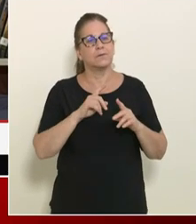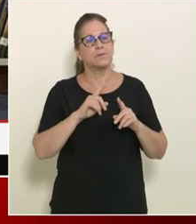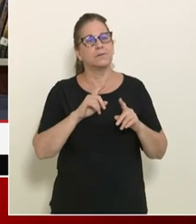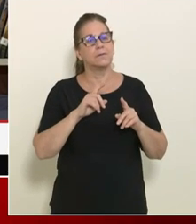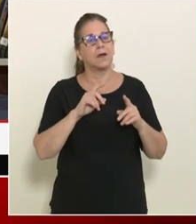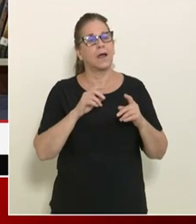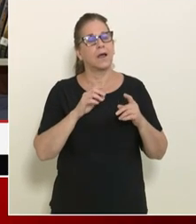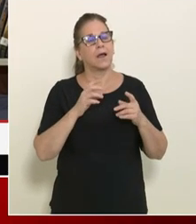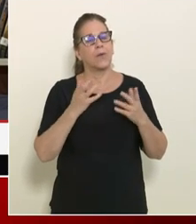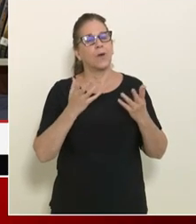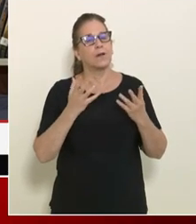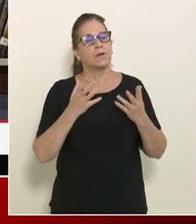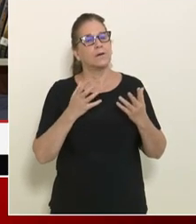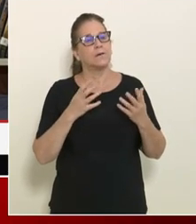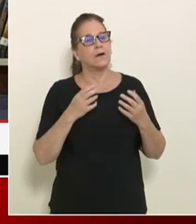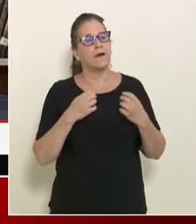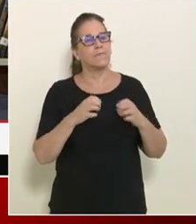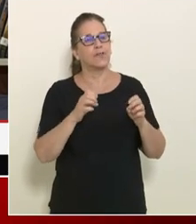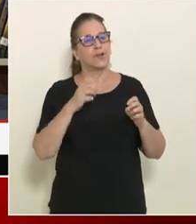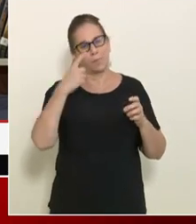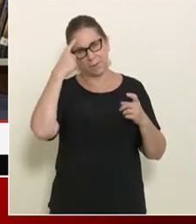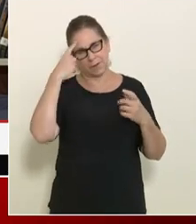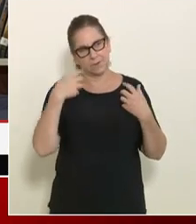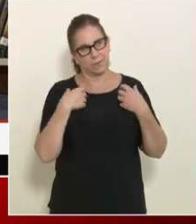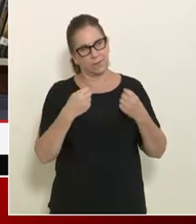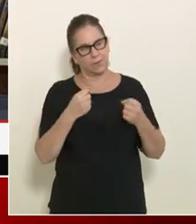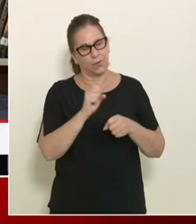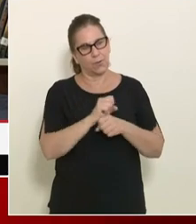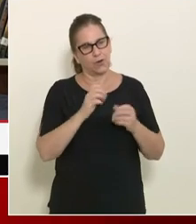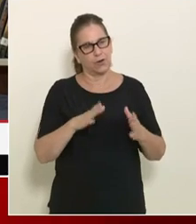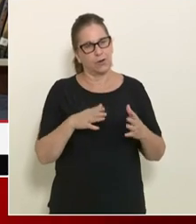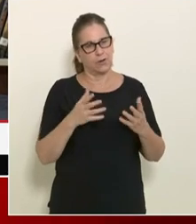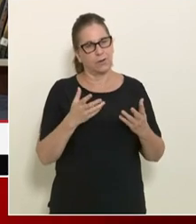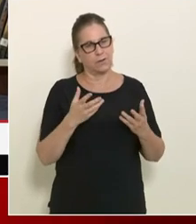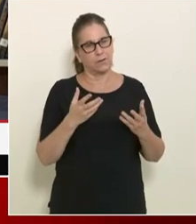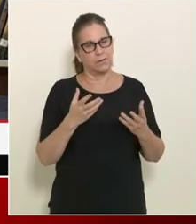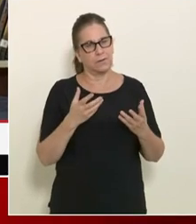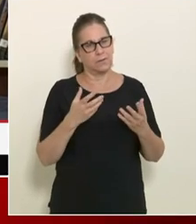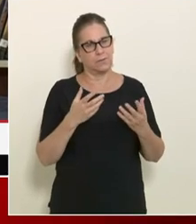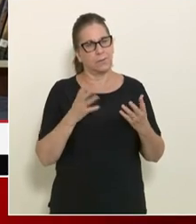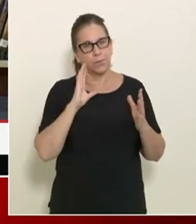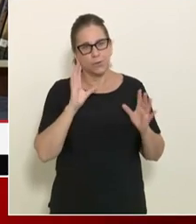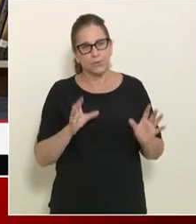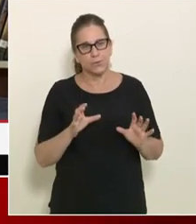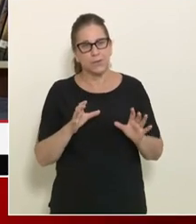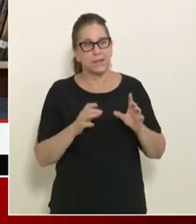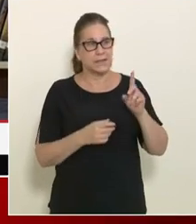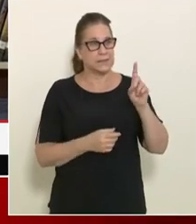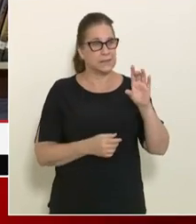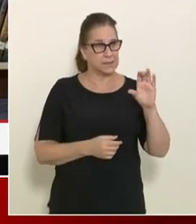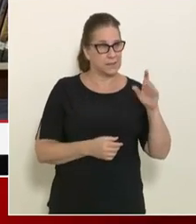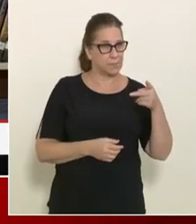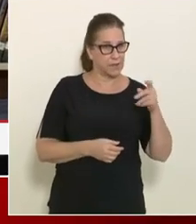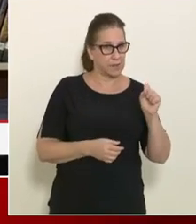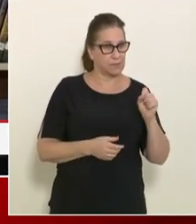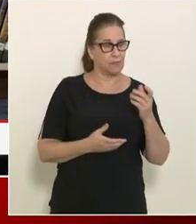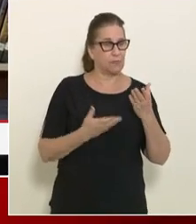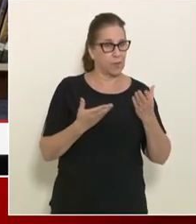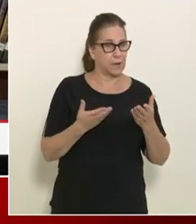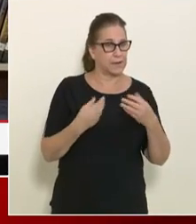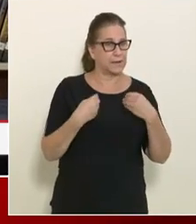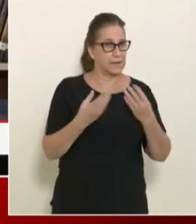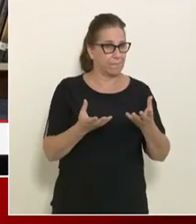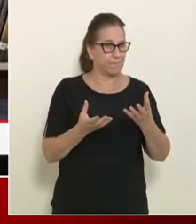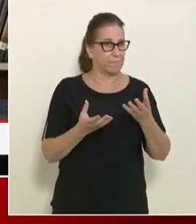communities. And I think that was maybe a DCPS effort, not a DBH one. And I'm curious if one of you could please talk